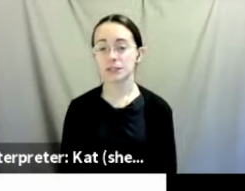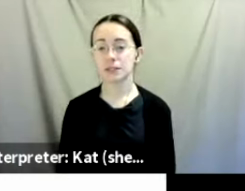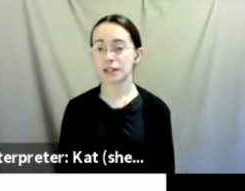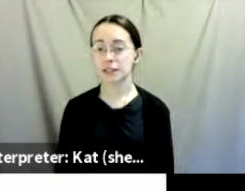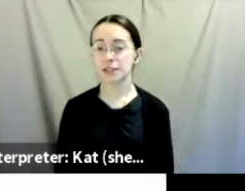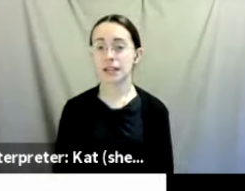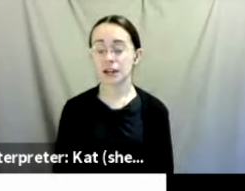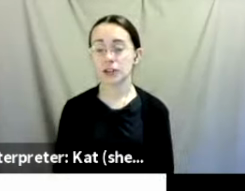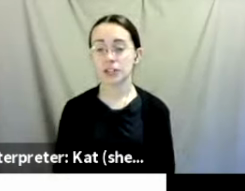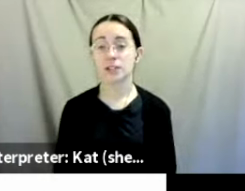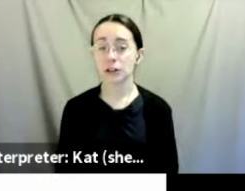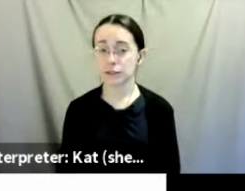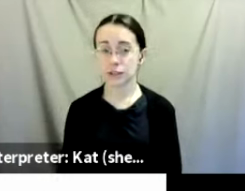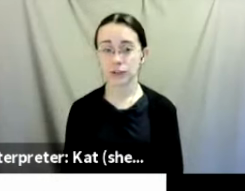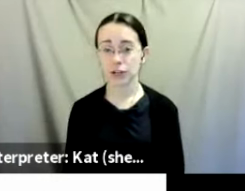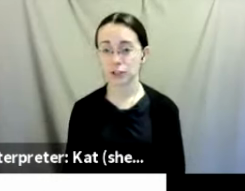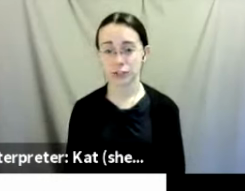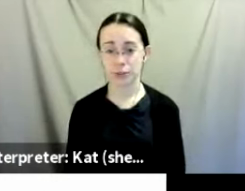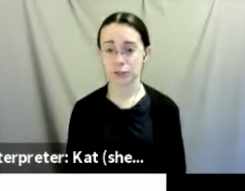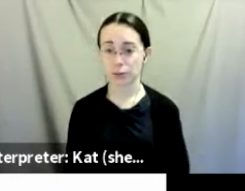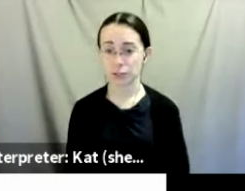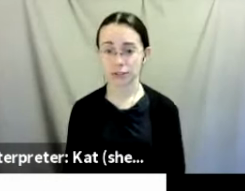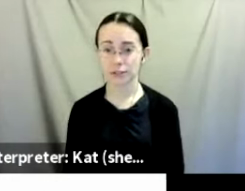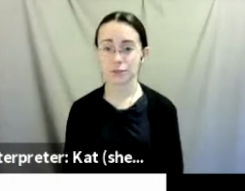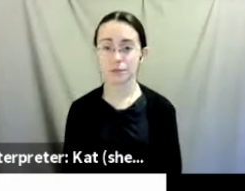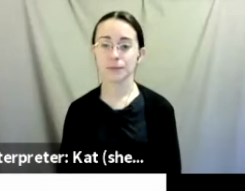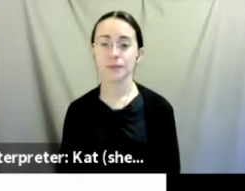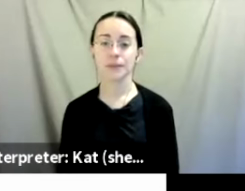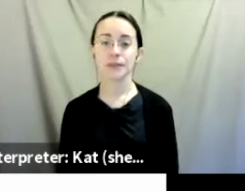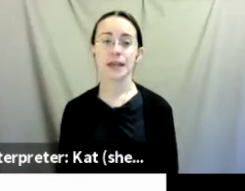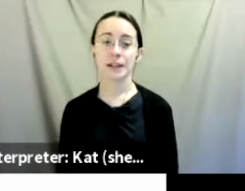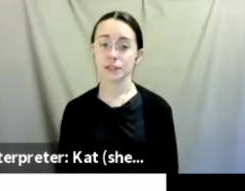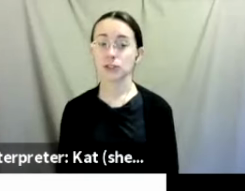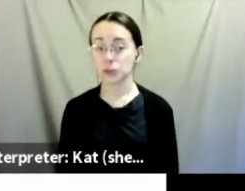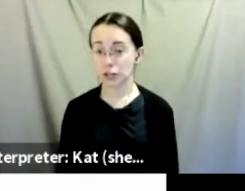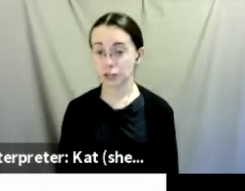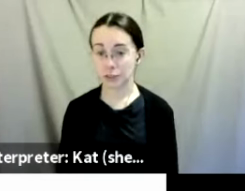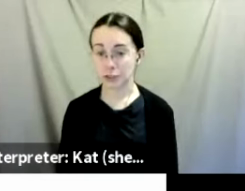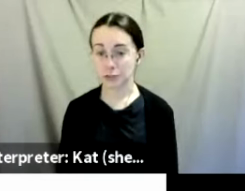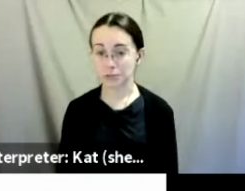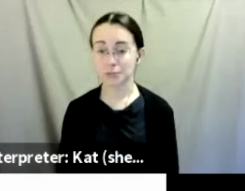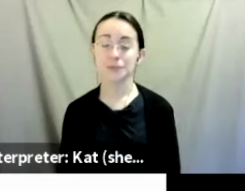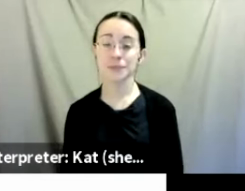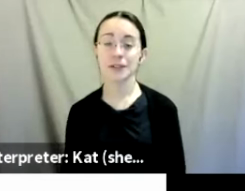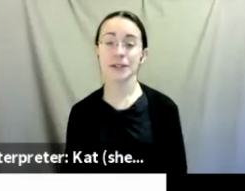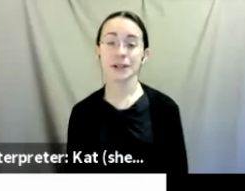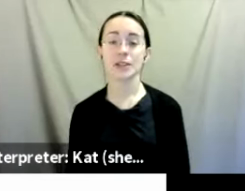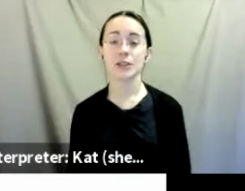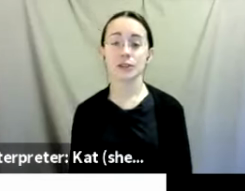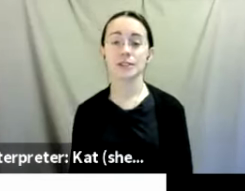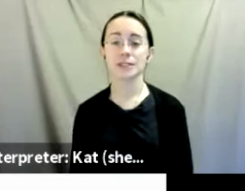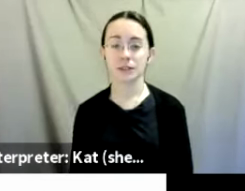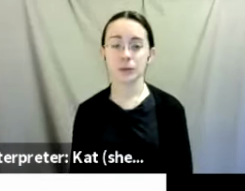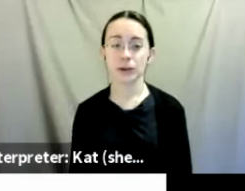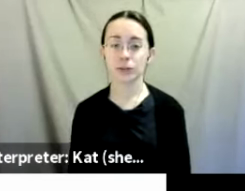That means that they understand all of their different contraceptive options, access to contraception. And